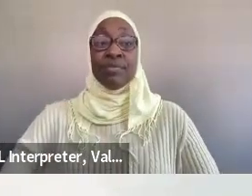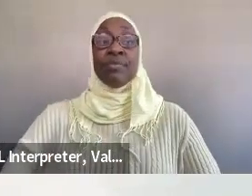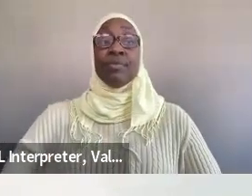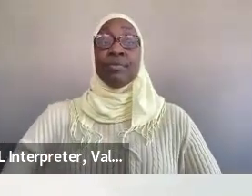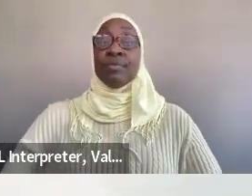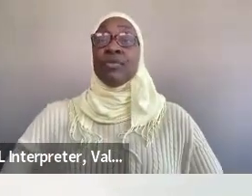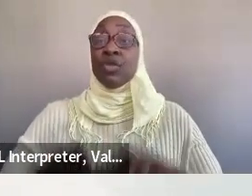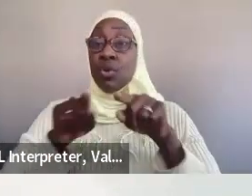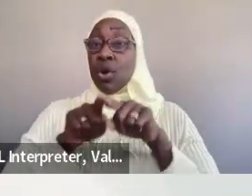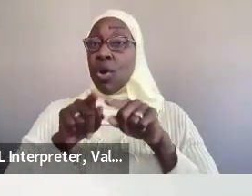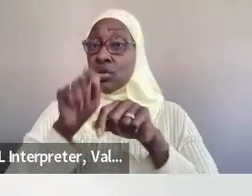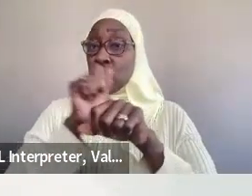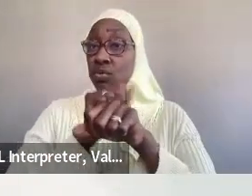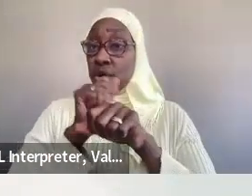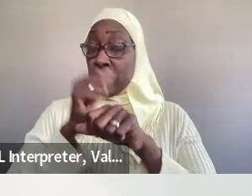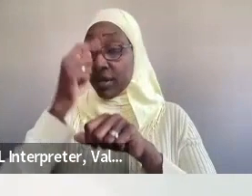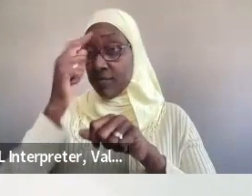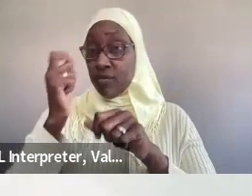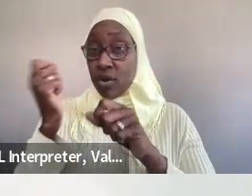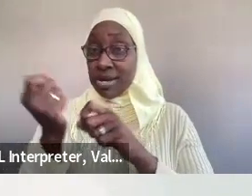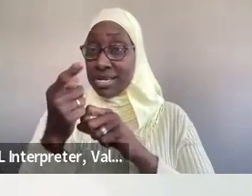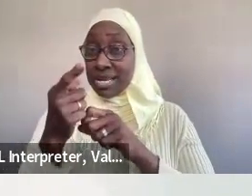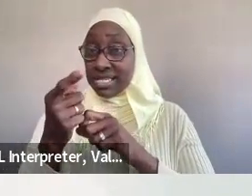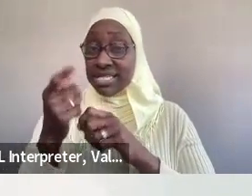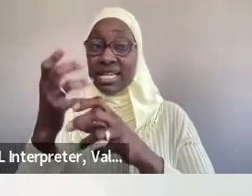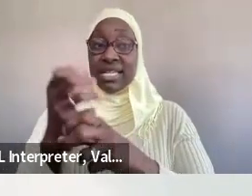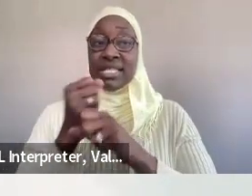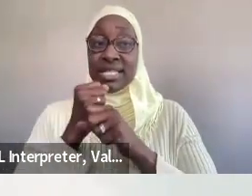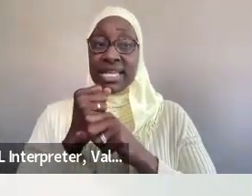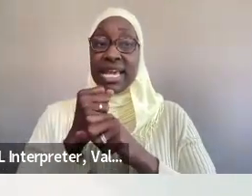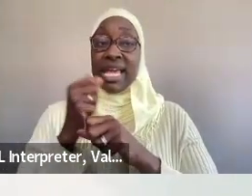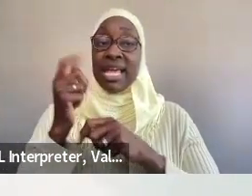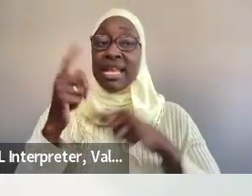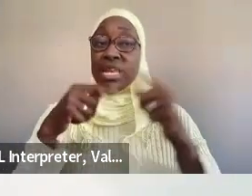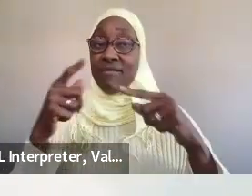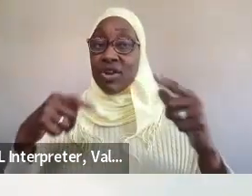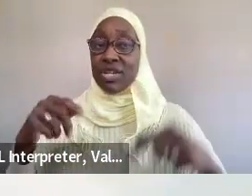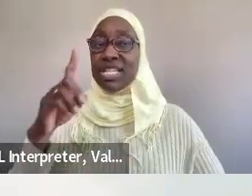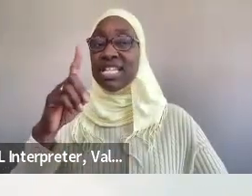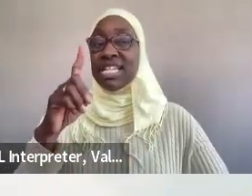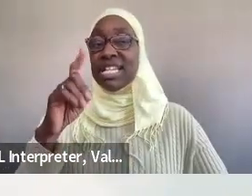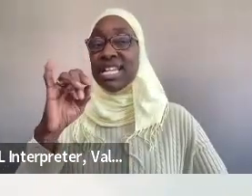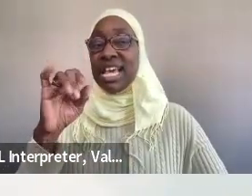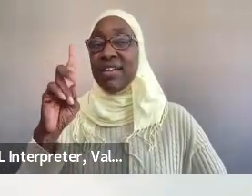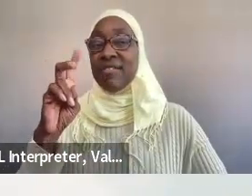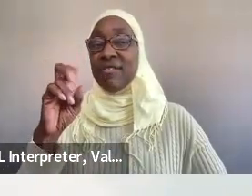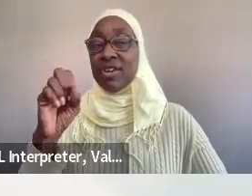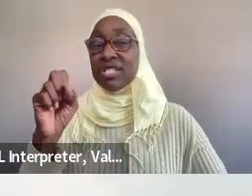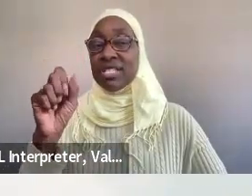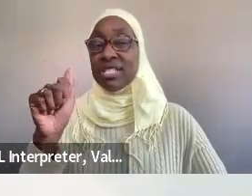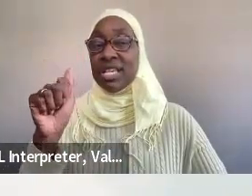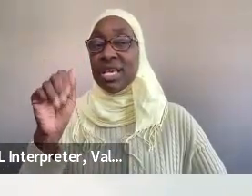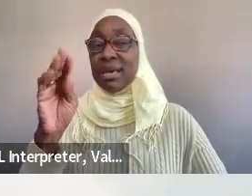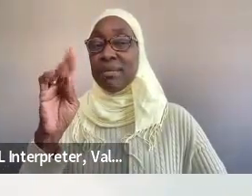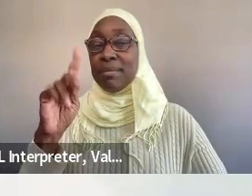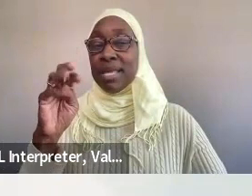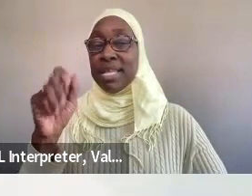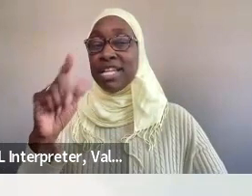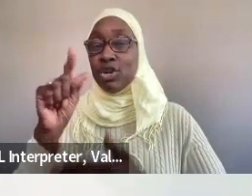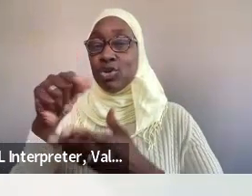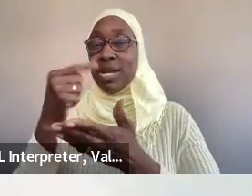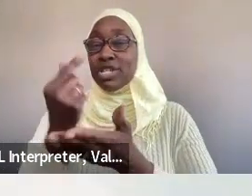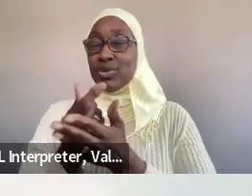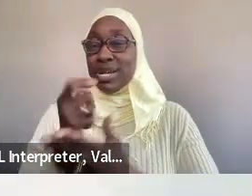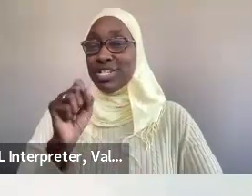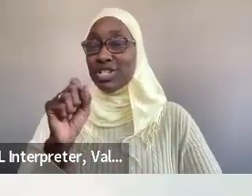for next semester to get Diversibility graduation stoles, because we feel like, in my personal opinion, disabled students have to work a lot